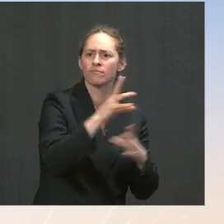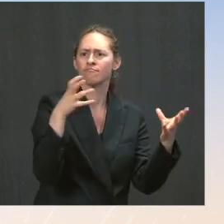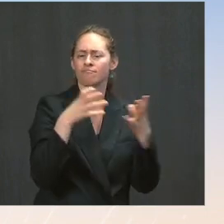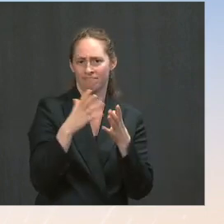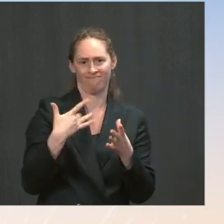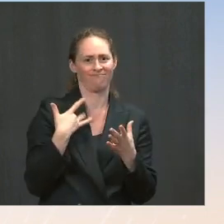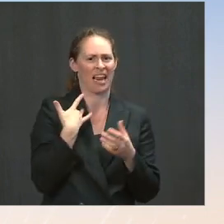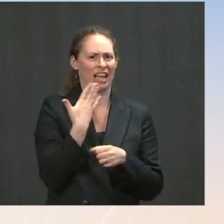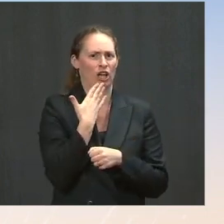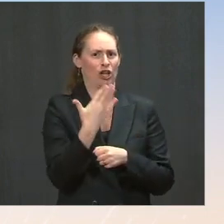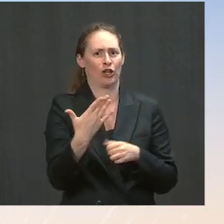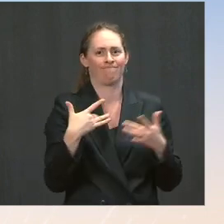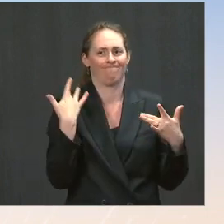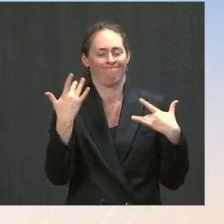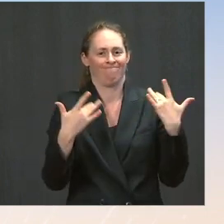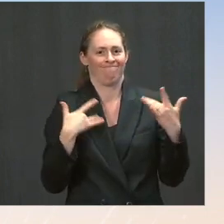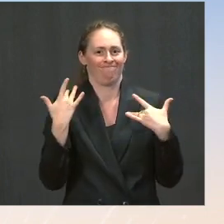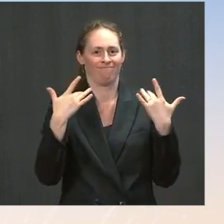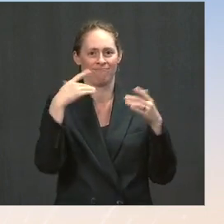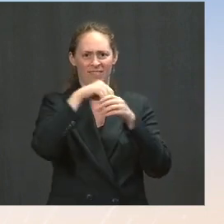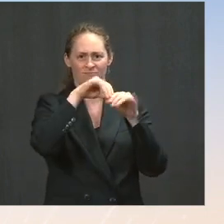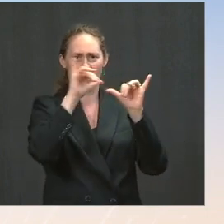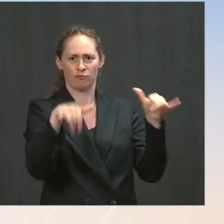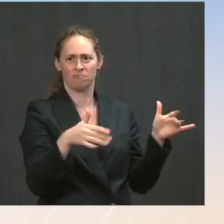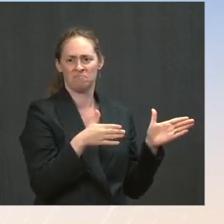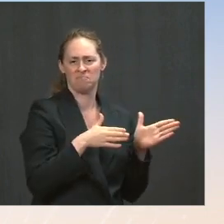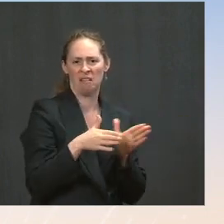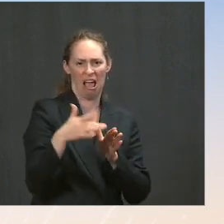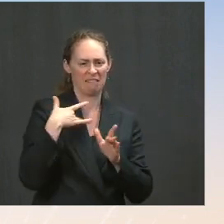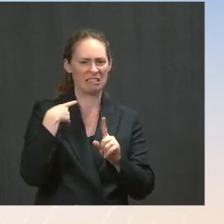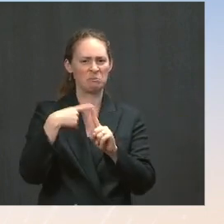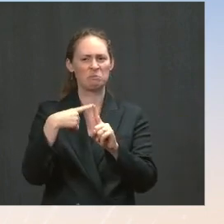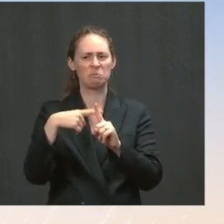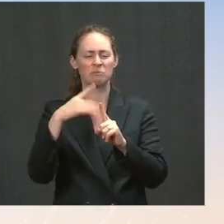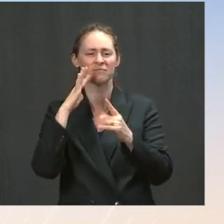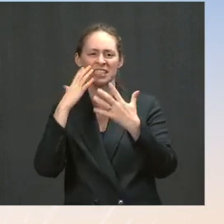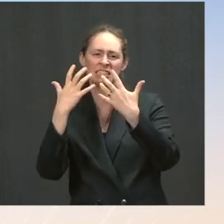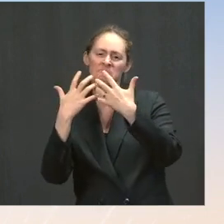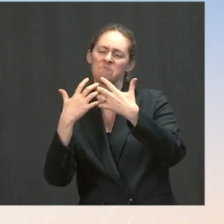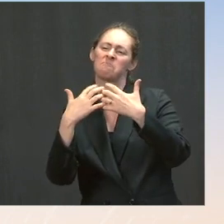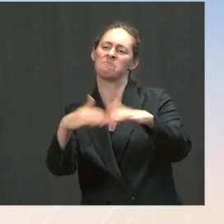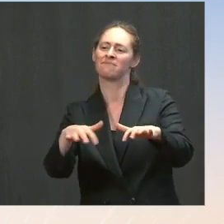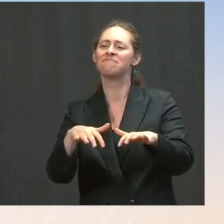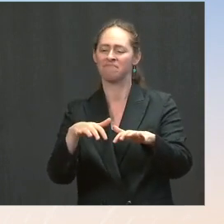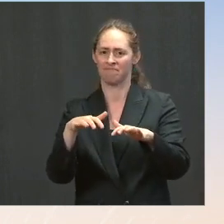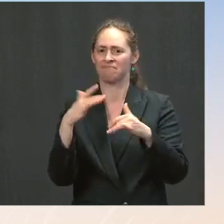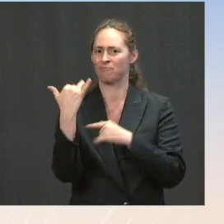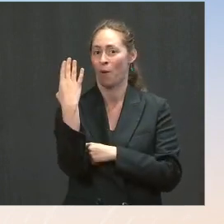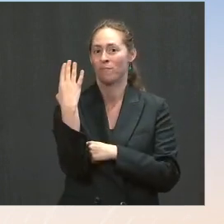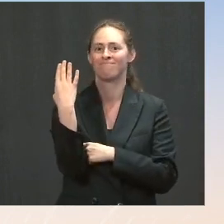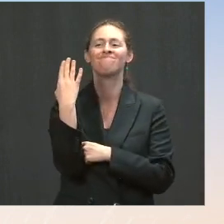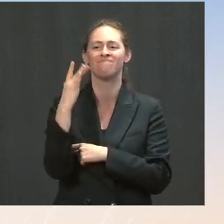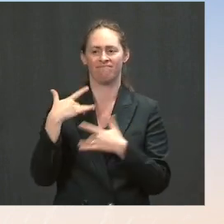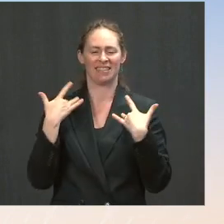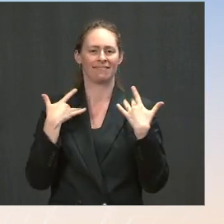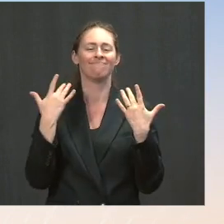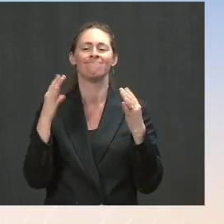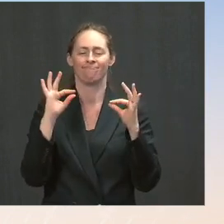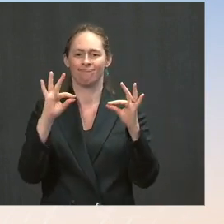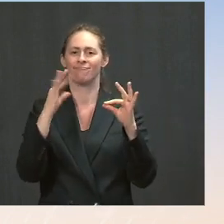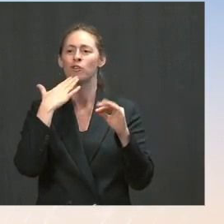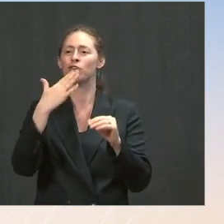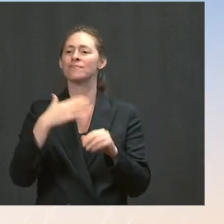plan across the finish line. Confident we'll be there soon. We were encouraged this morning by positive comments by Senator Romney. Our